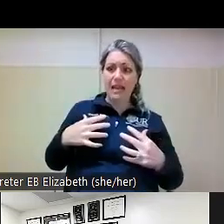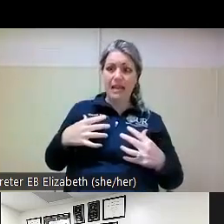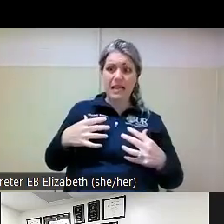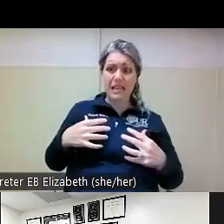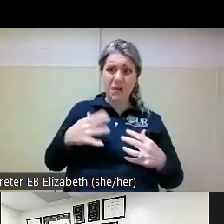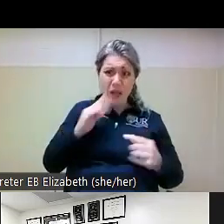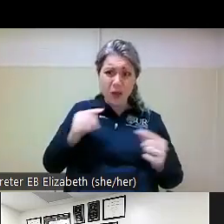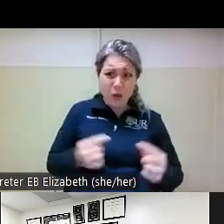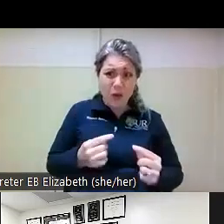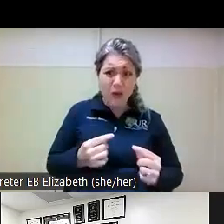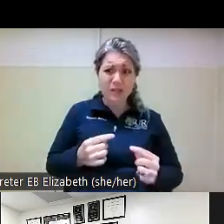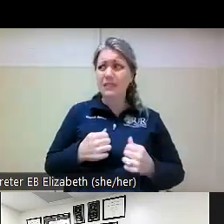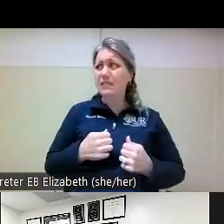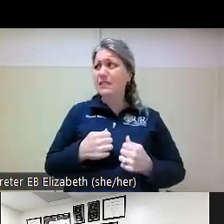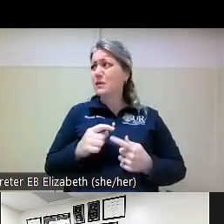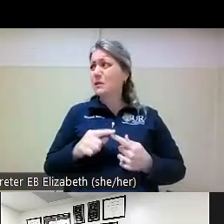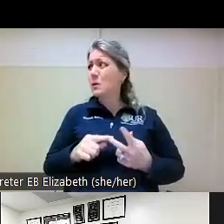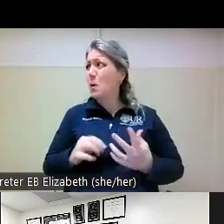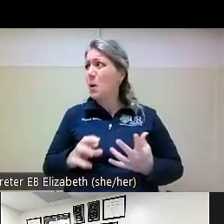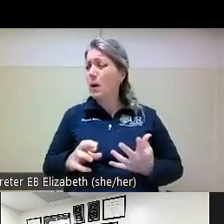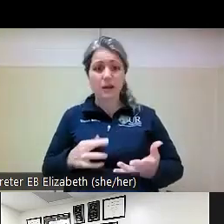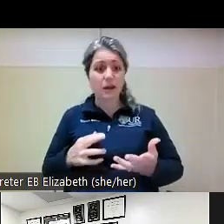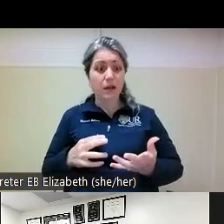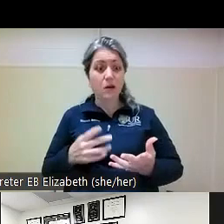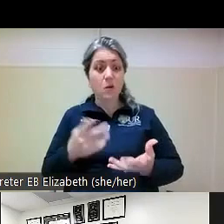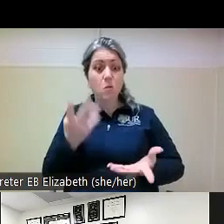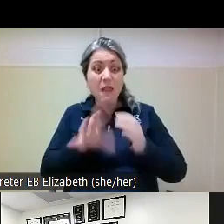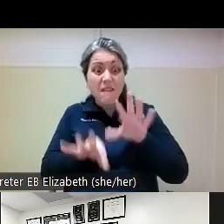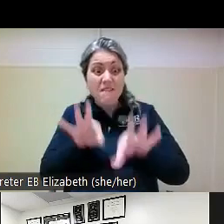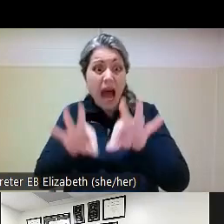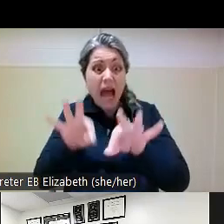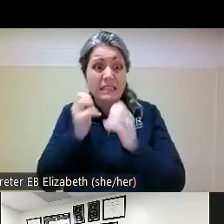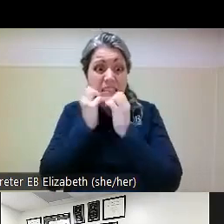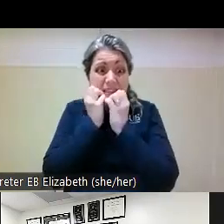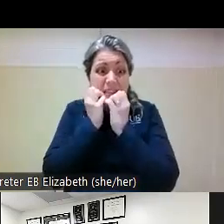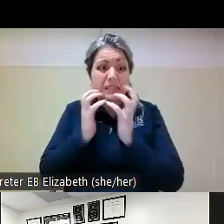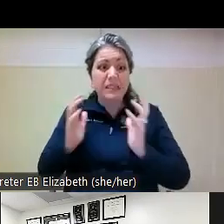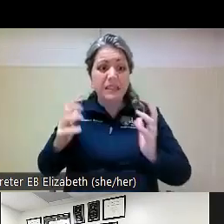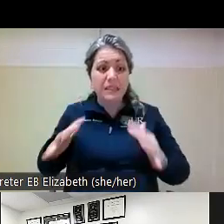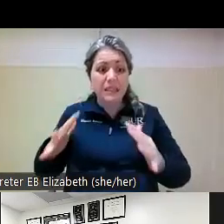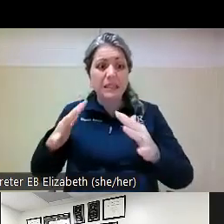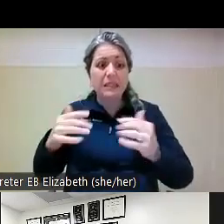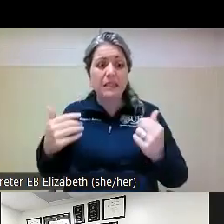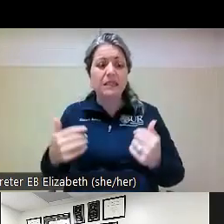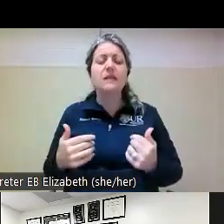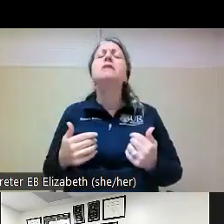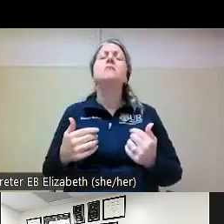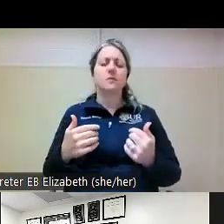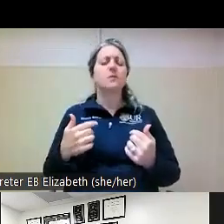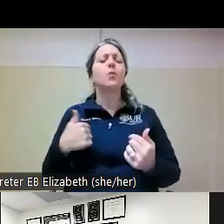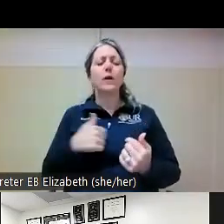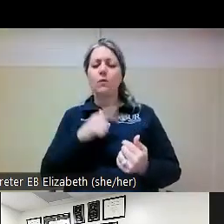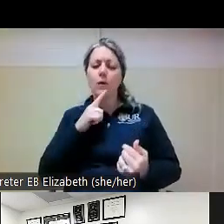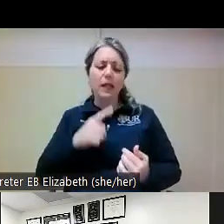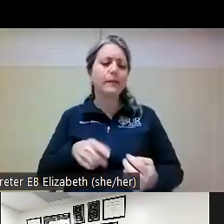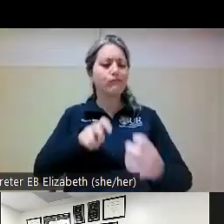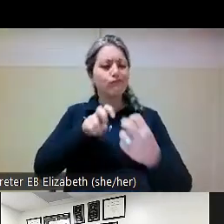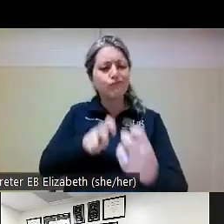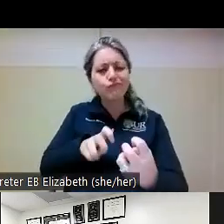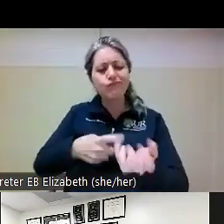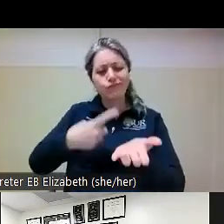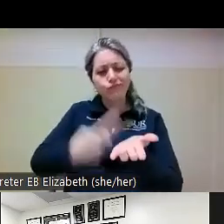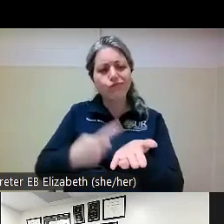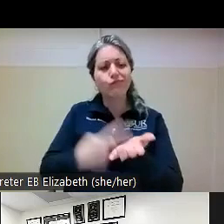pain or what we might find during the exam. So we really spend time with you and